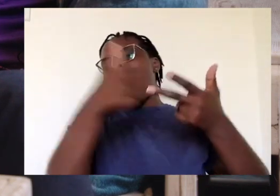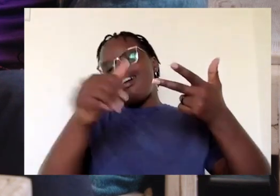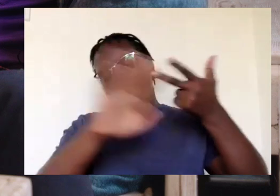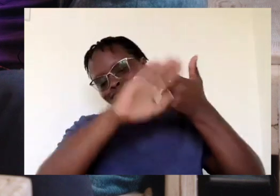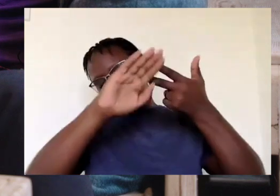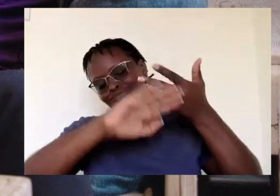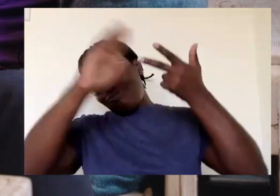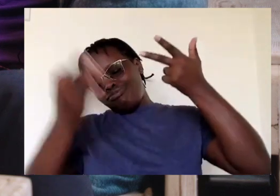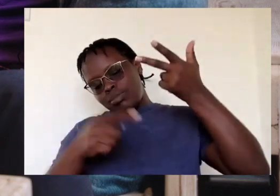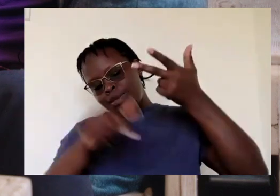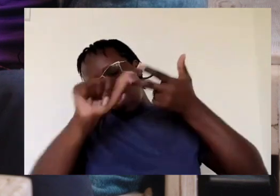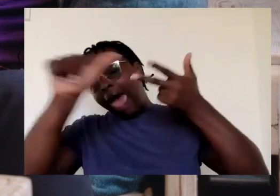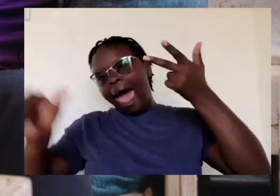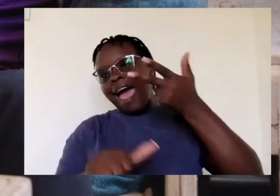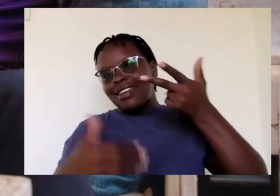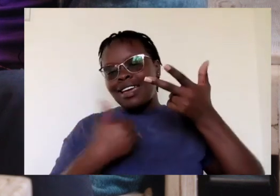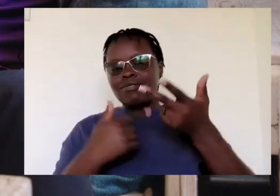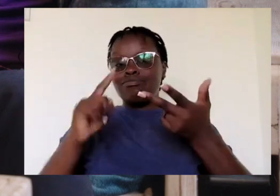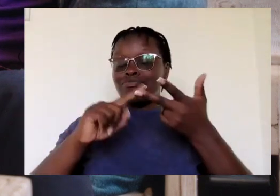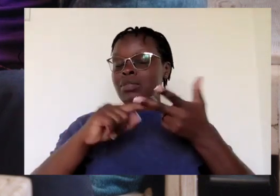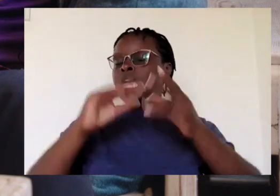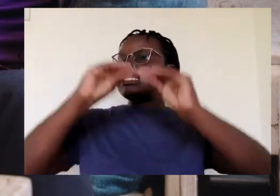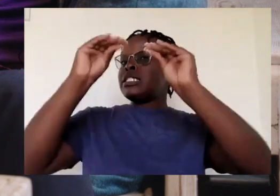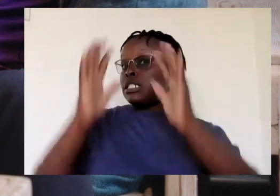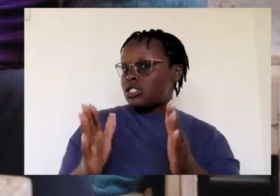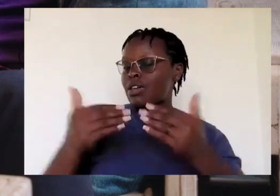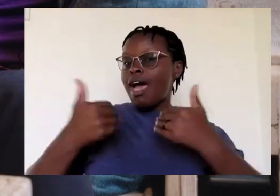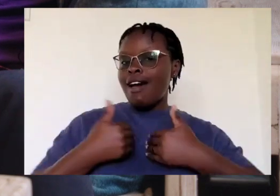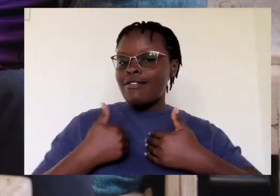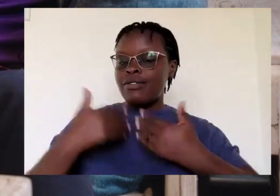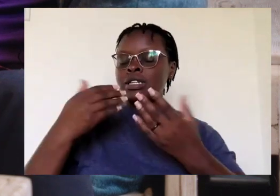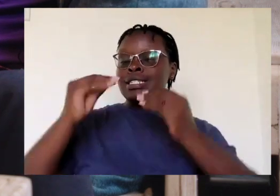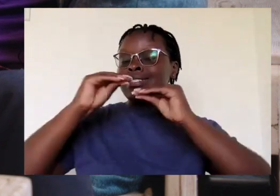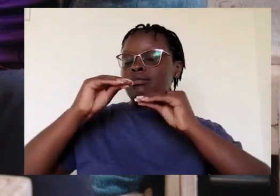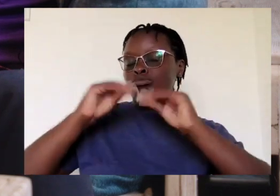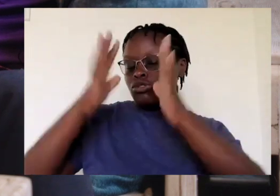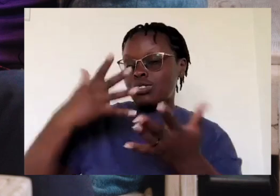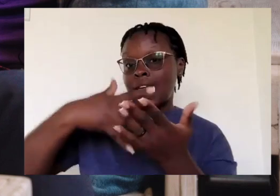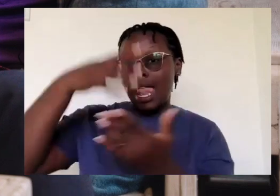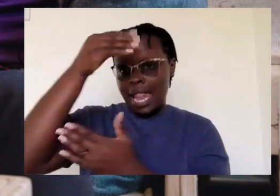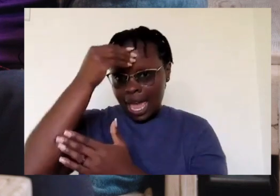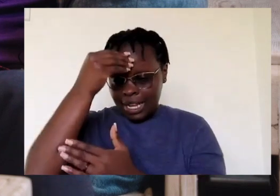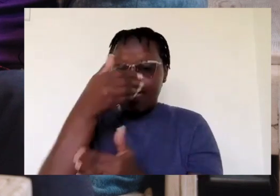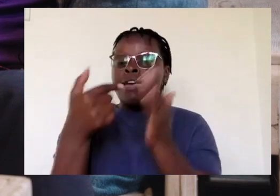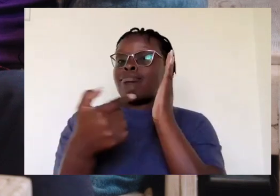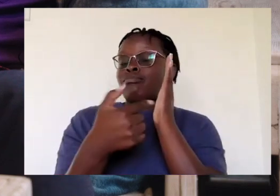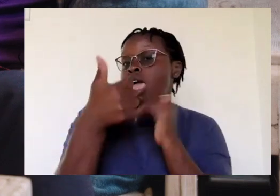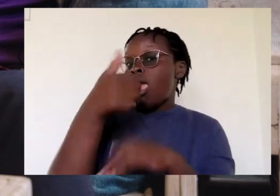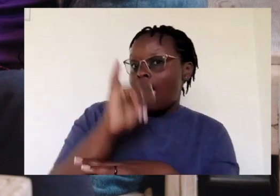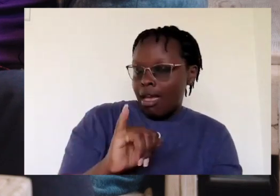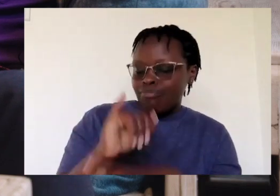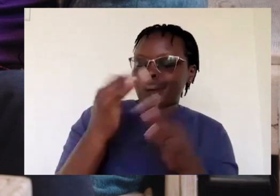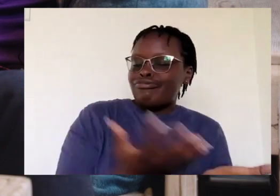we are having other sub-programs that support the teachers. Like, for example, the teachers, we are having teachers learning AI and